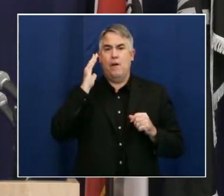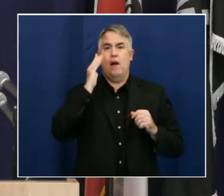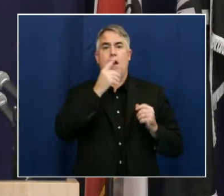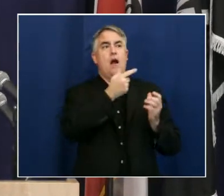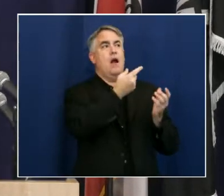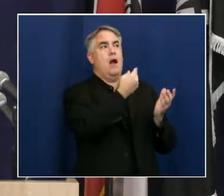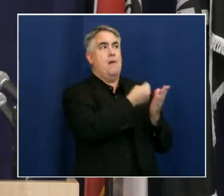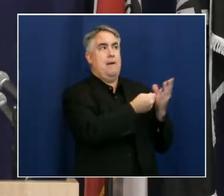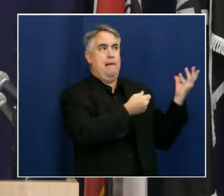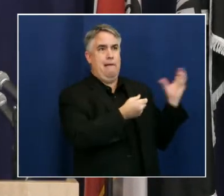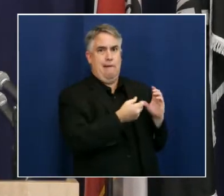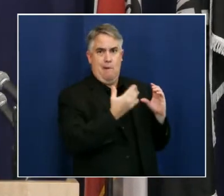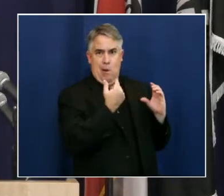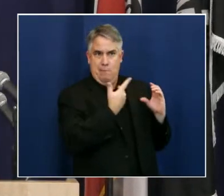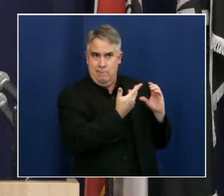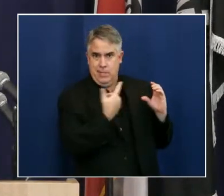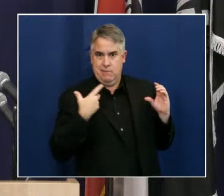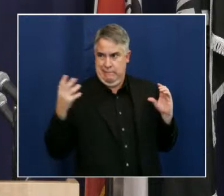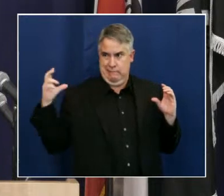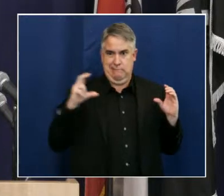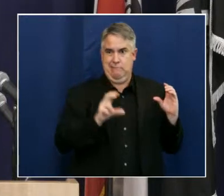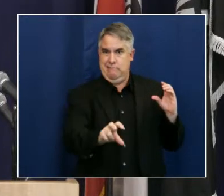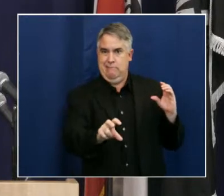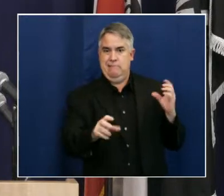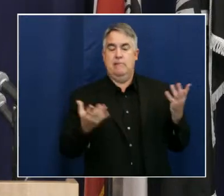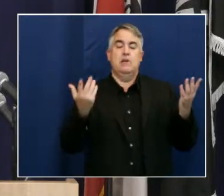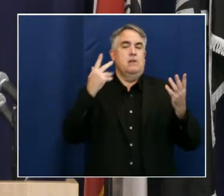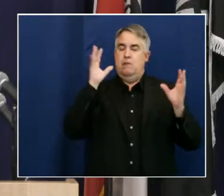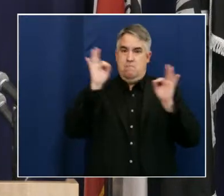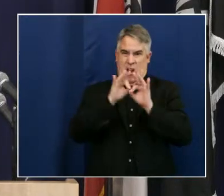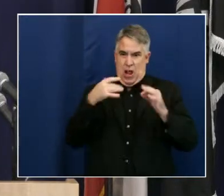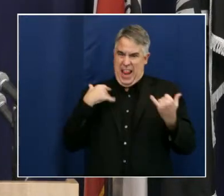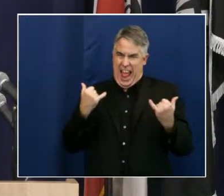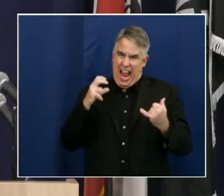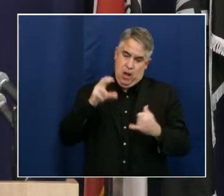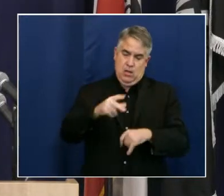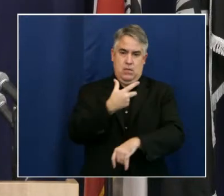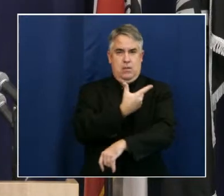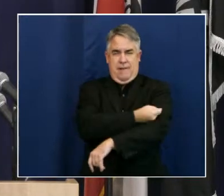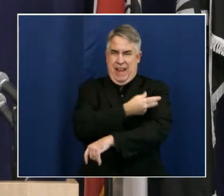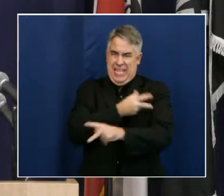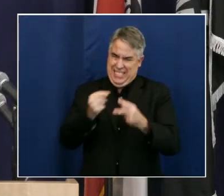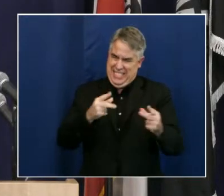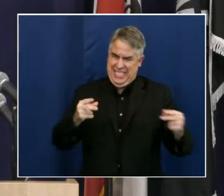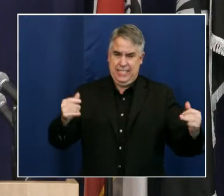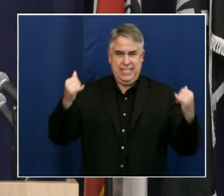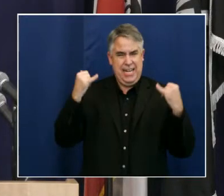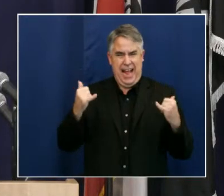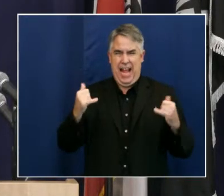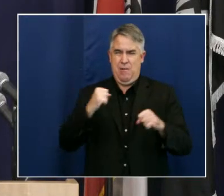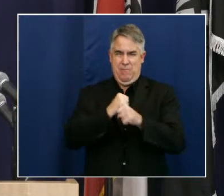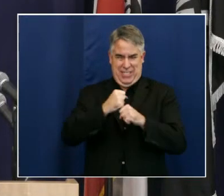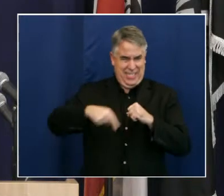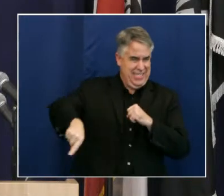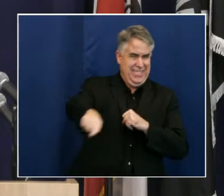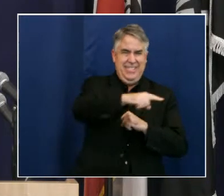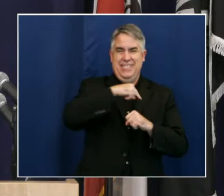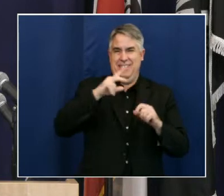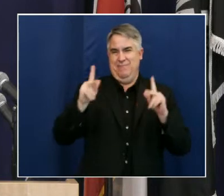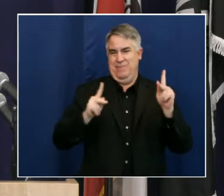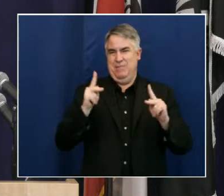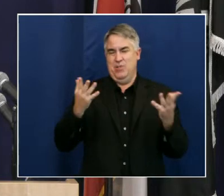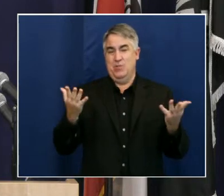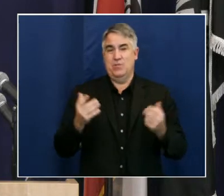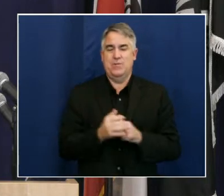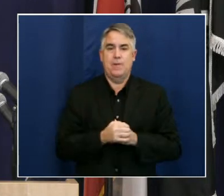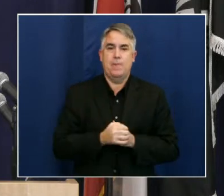to do whatever it takes to do everything possible to get as many vaccines in as many arms as quickly as